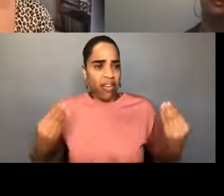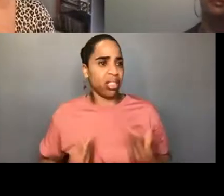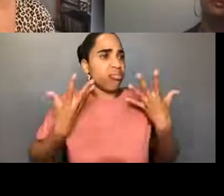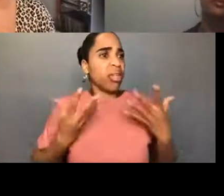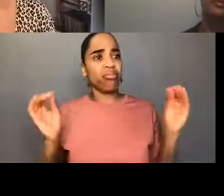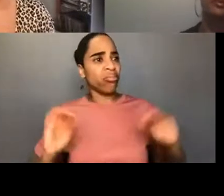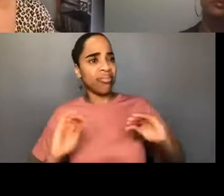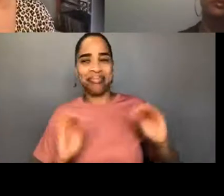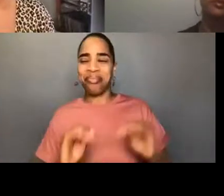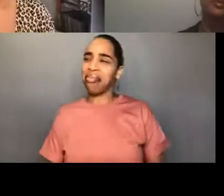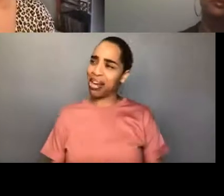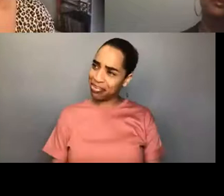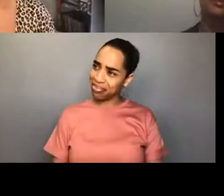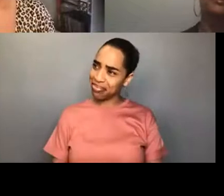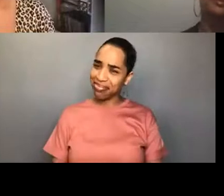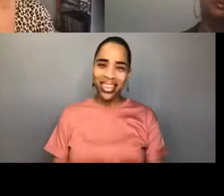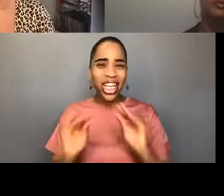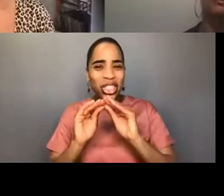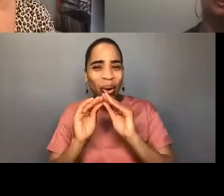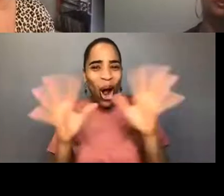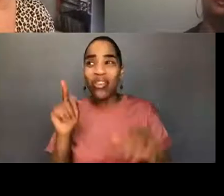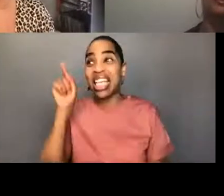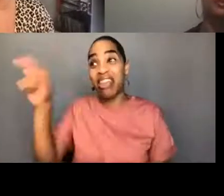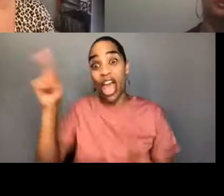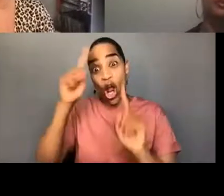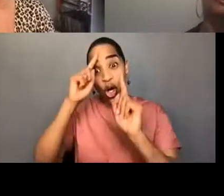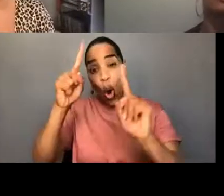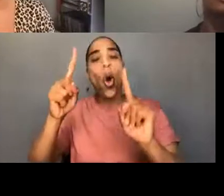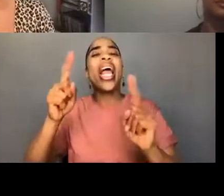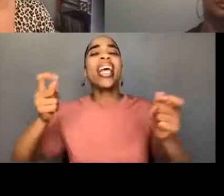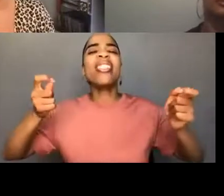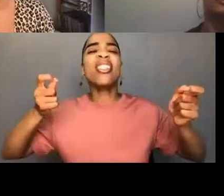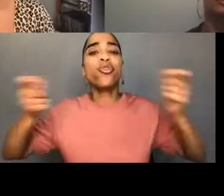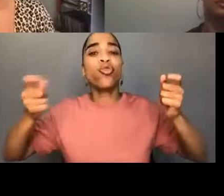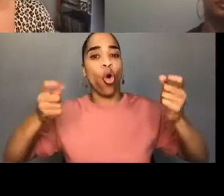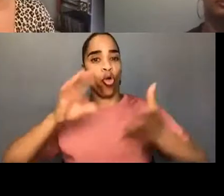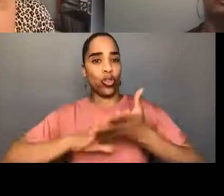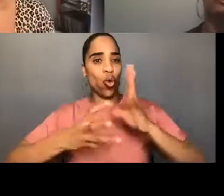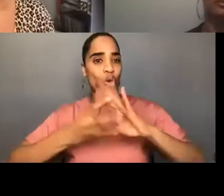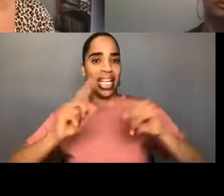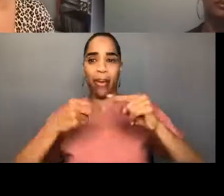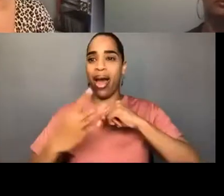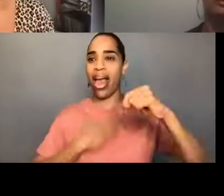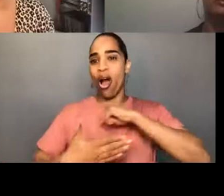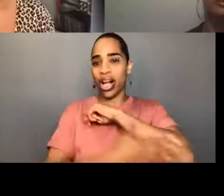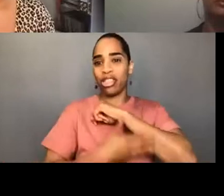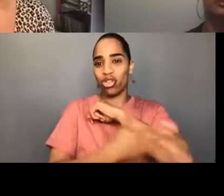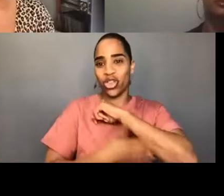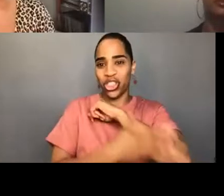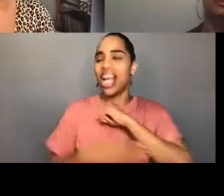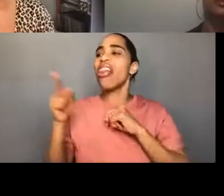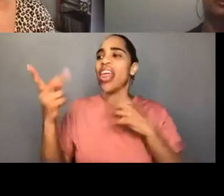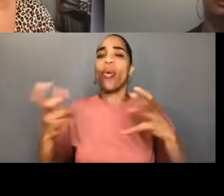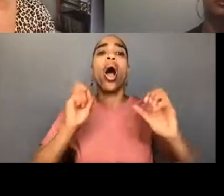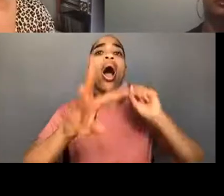so that tells you that the battle is about who can control narratives, who can decide what version of